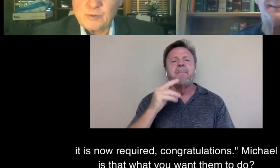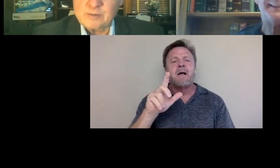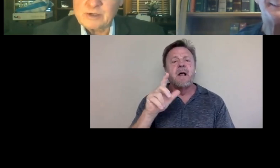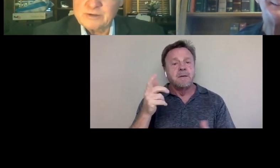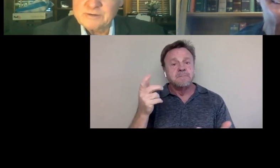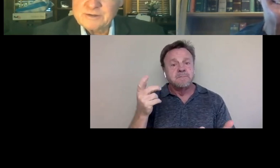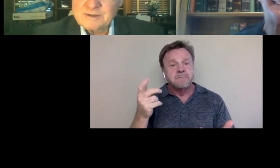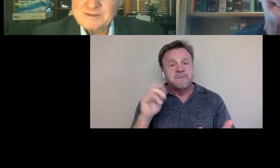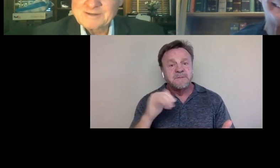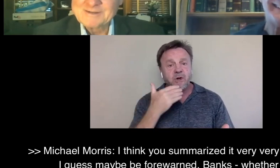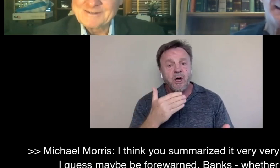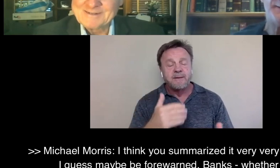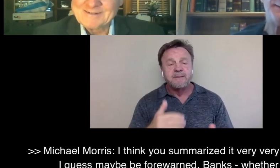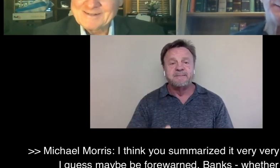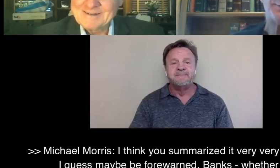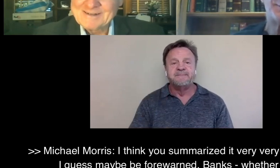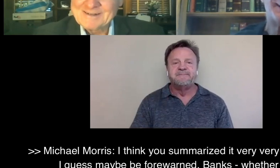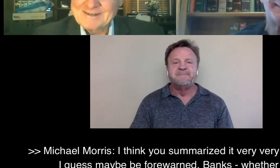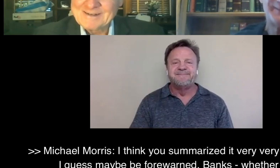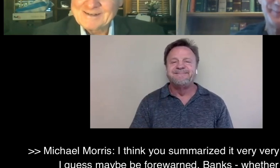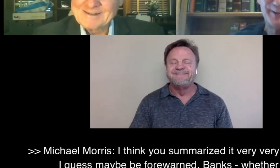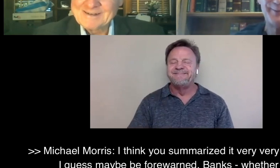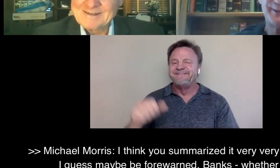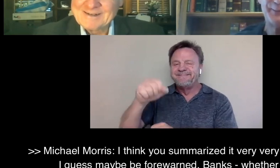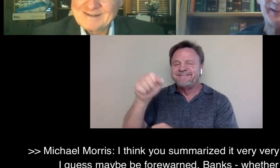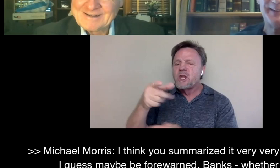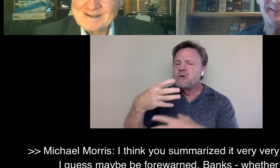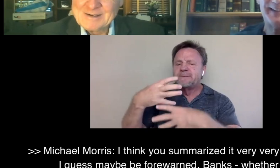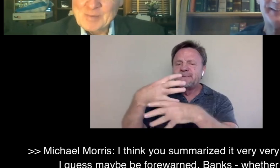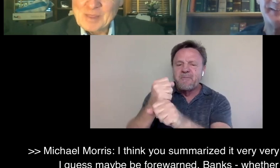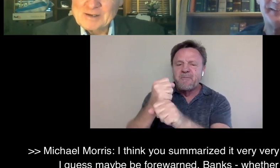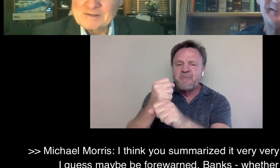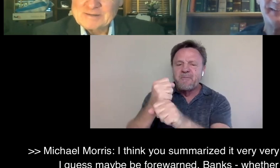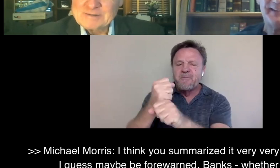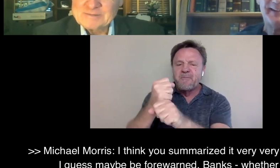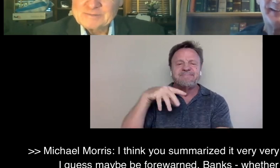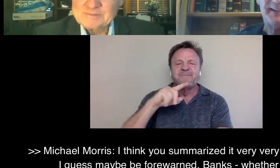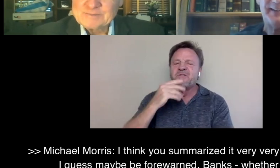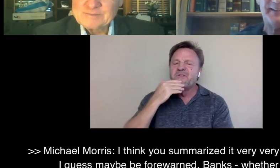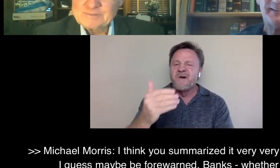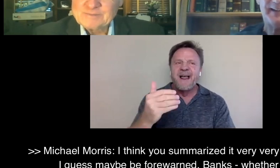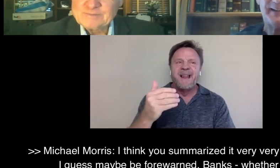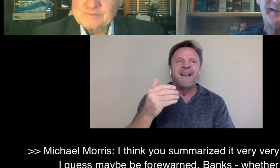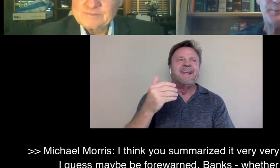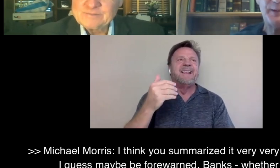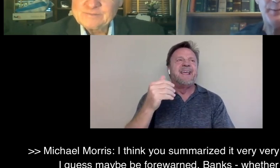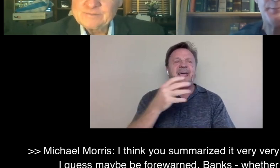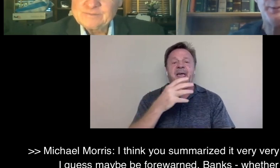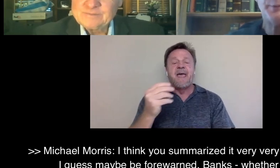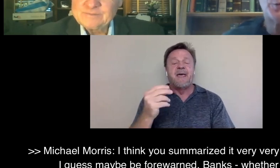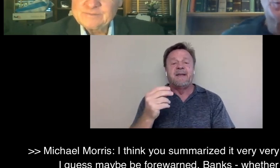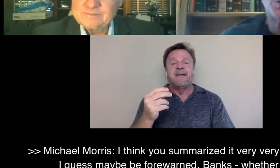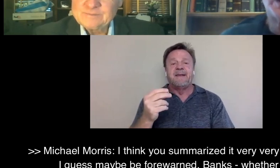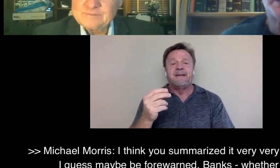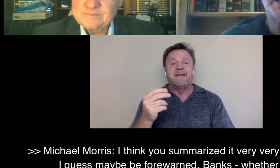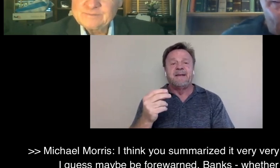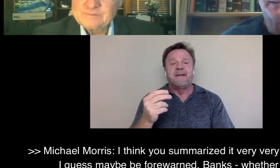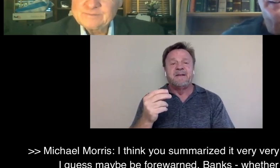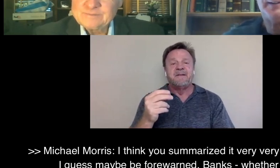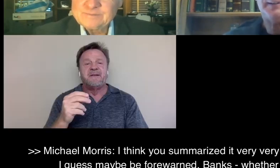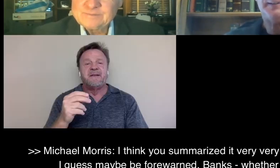what you wanted to do? I think you summarized it very, very well. And I guess maybe be